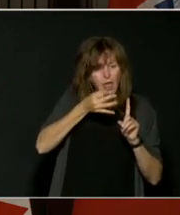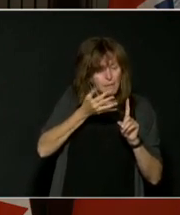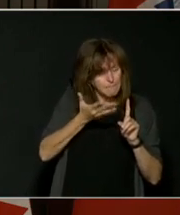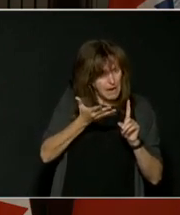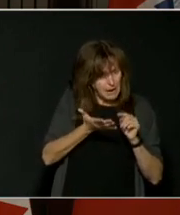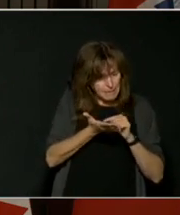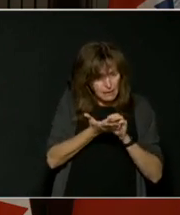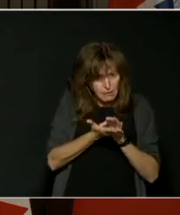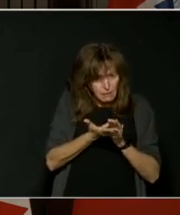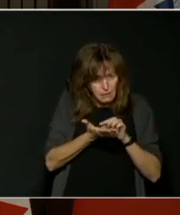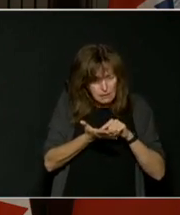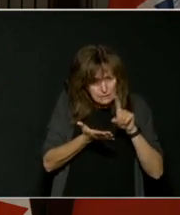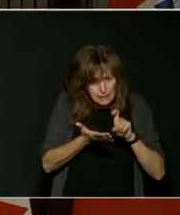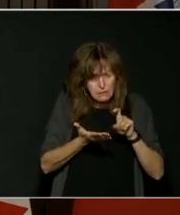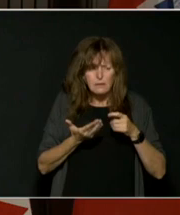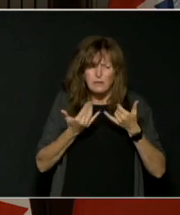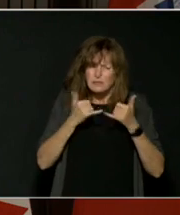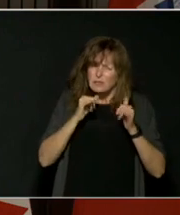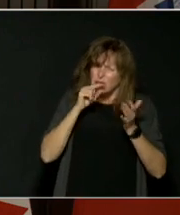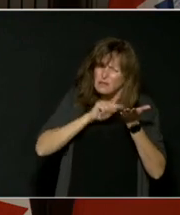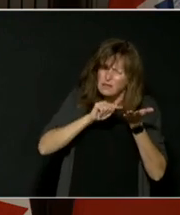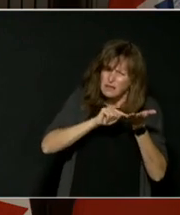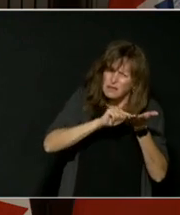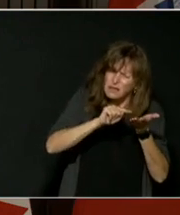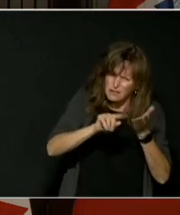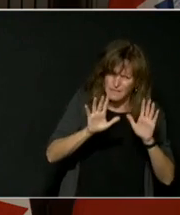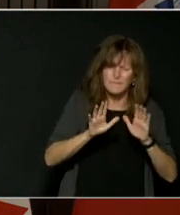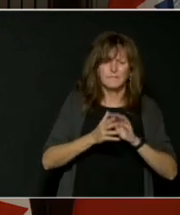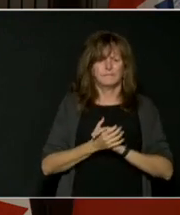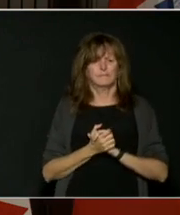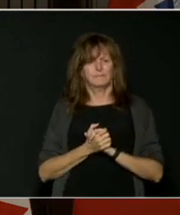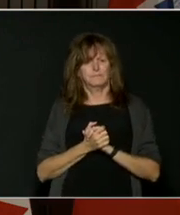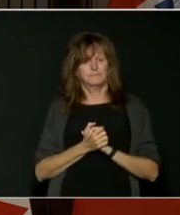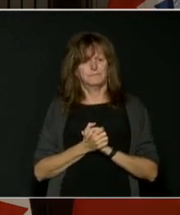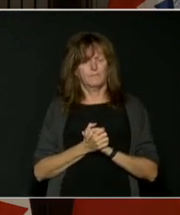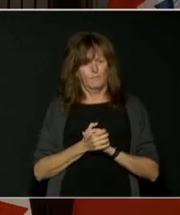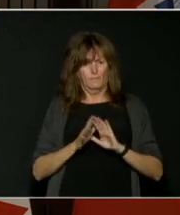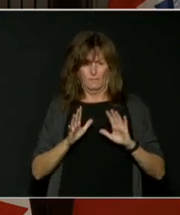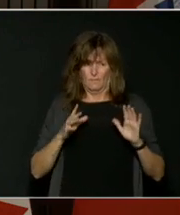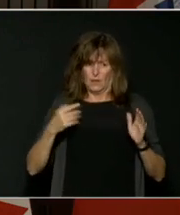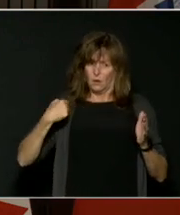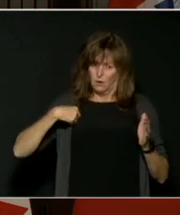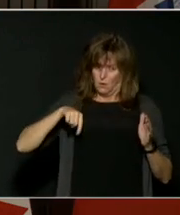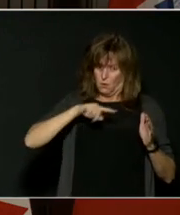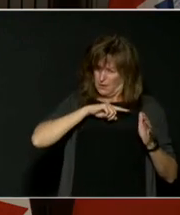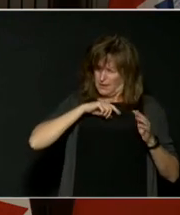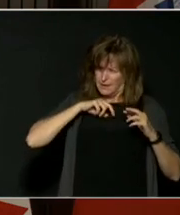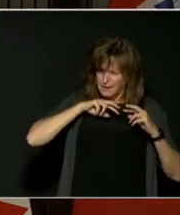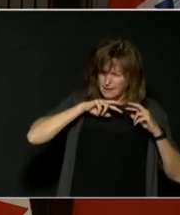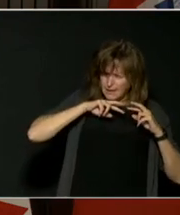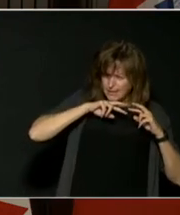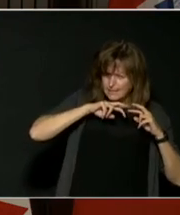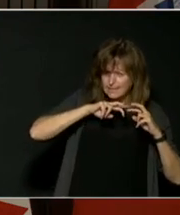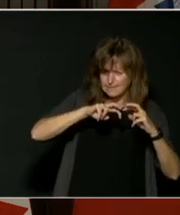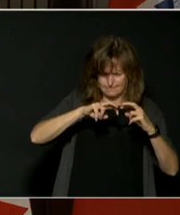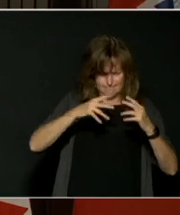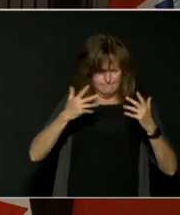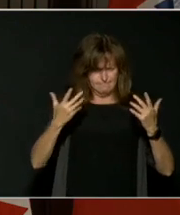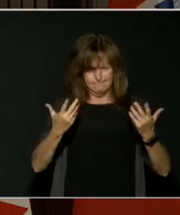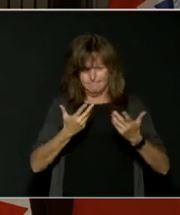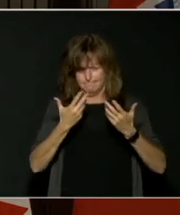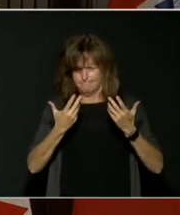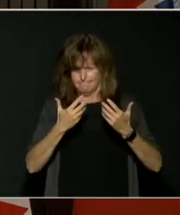enhance access. And much of the focus on the diagnostic network and the response is increasing access to those who need